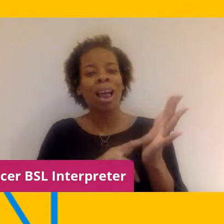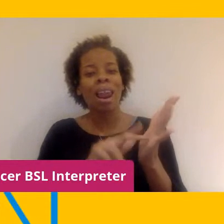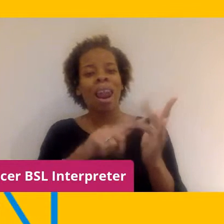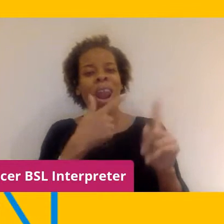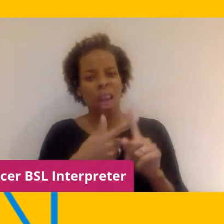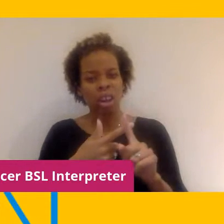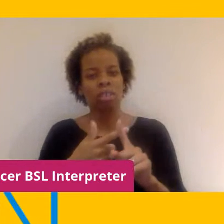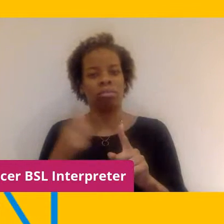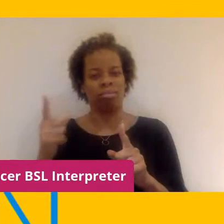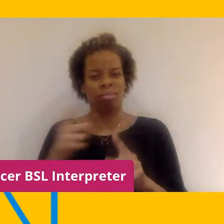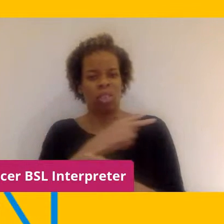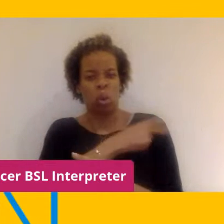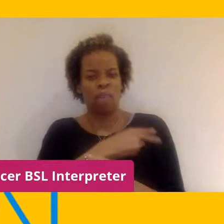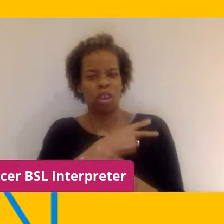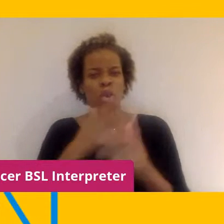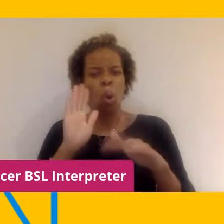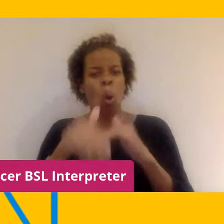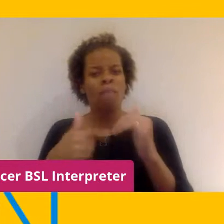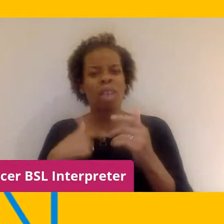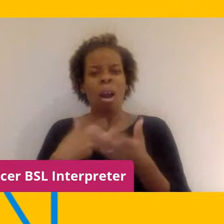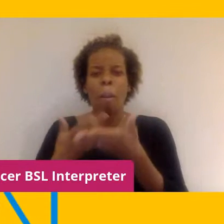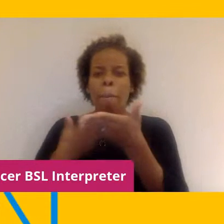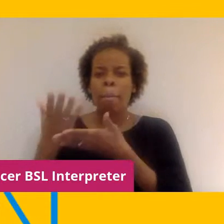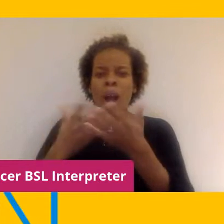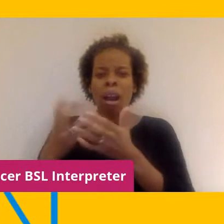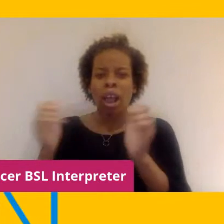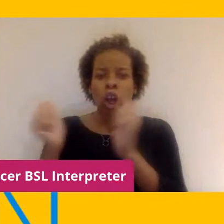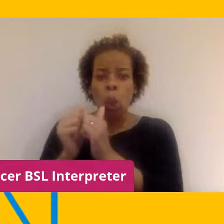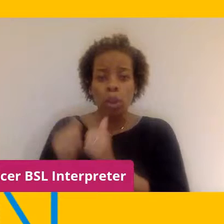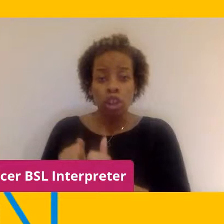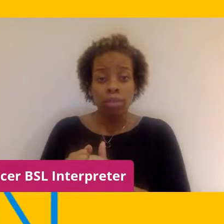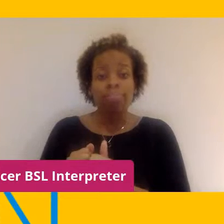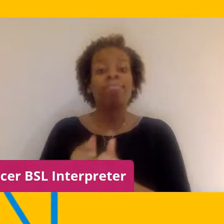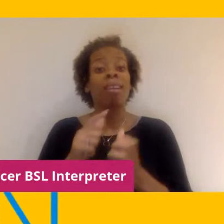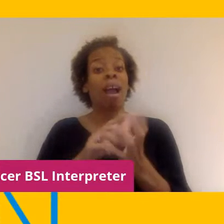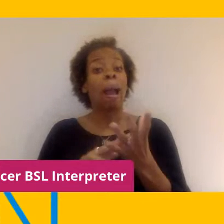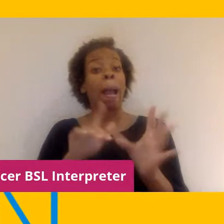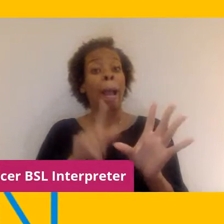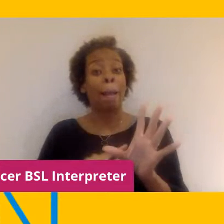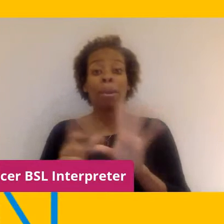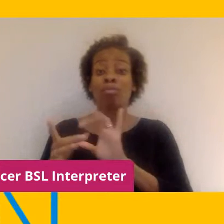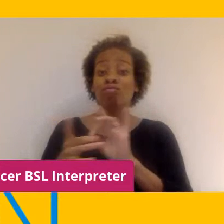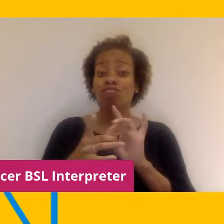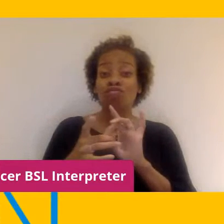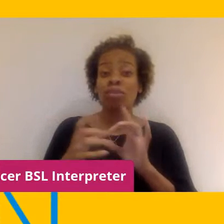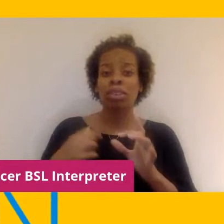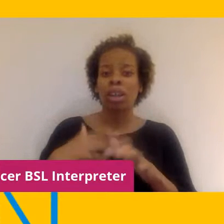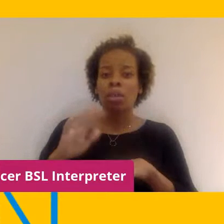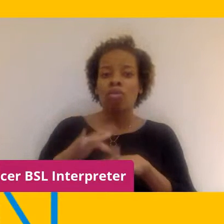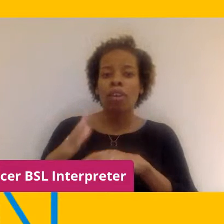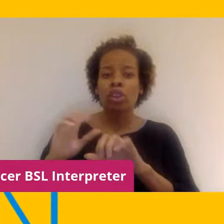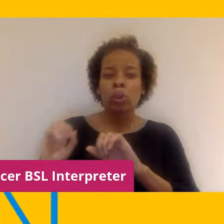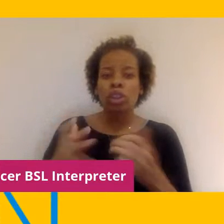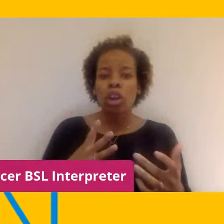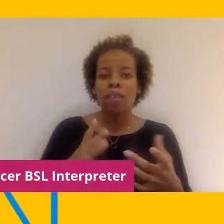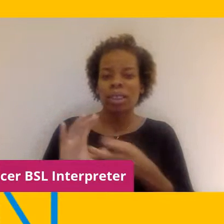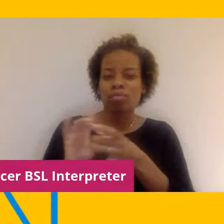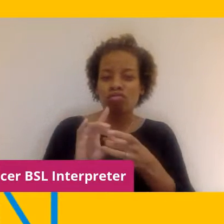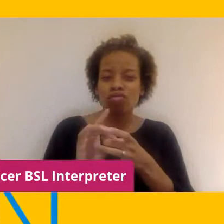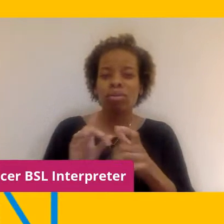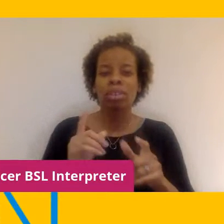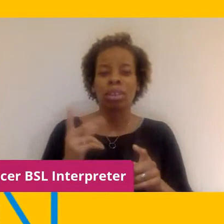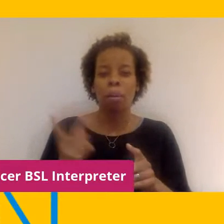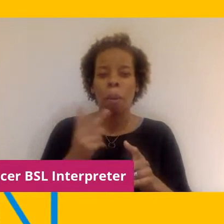Negotiations Official, and Amy Ryle, who works with me at the University of Sheffield in a professional services role, and who's going to talk a little bit